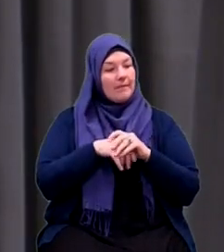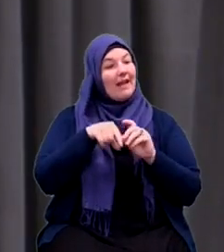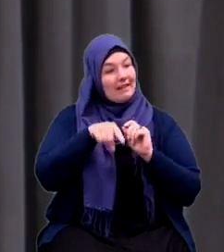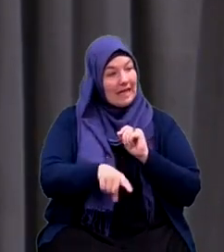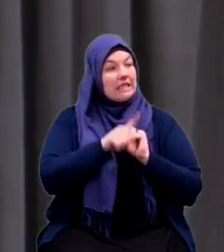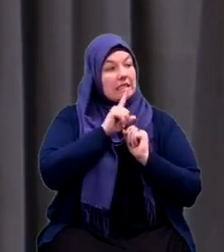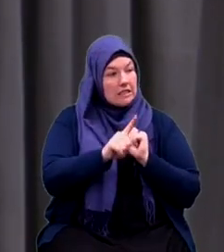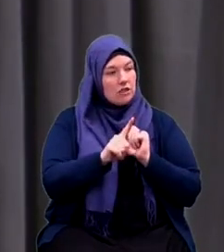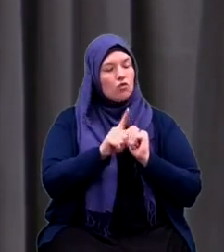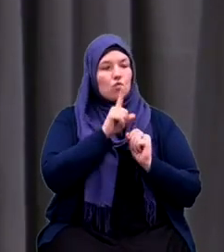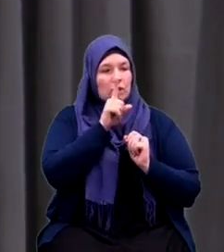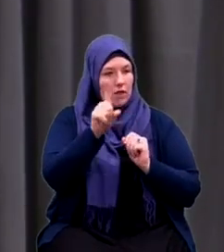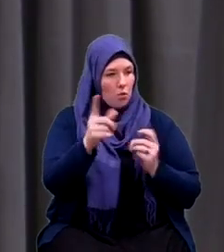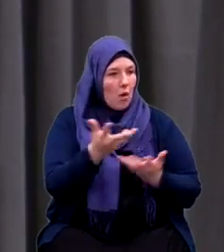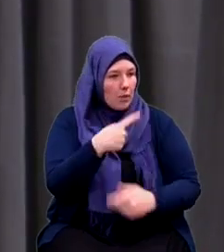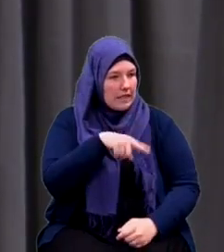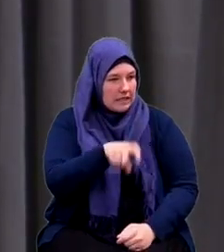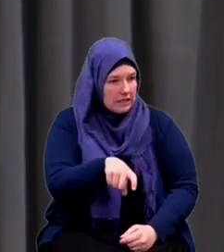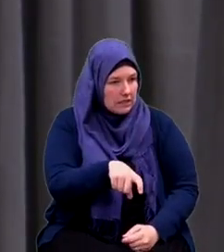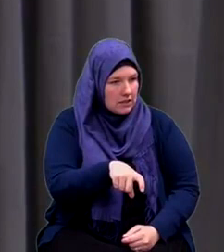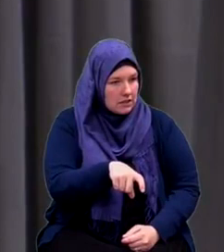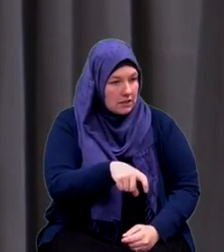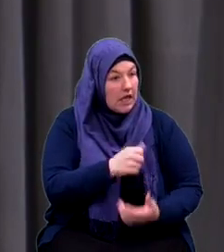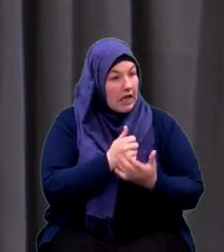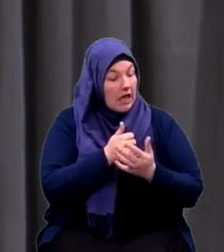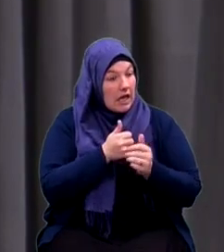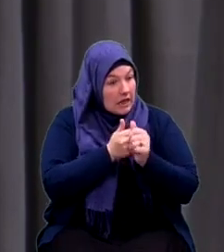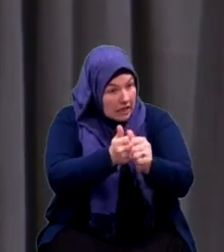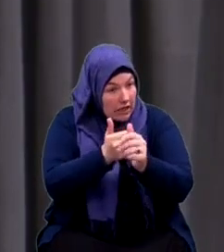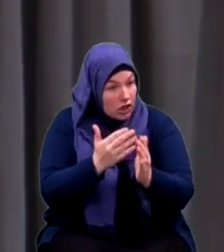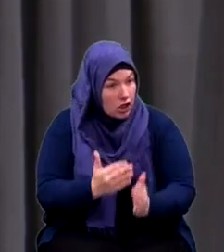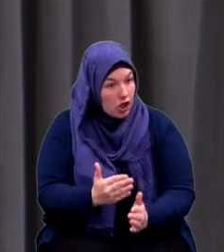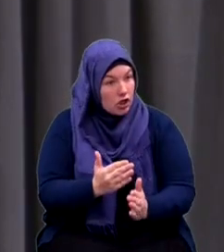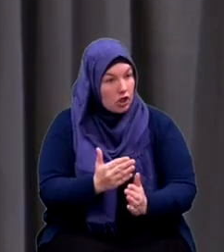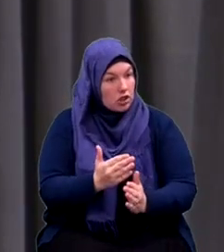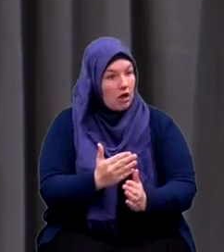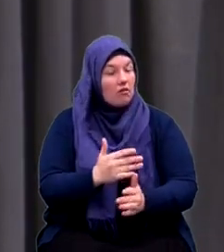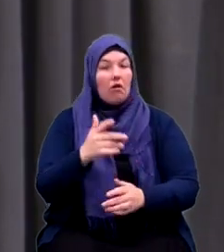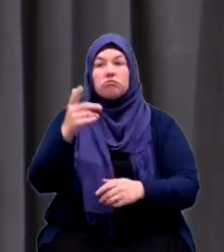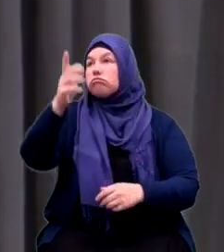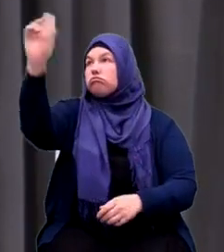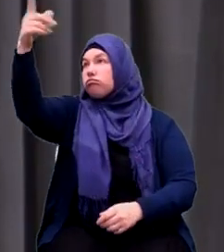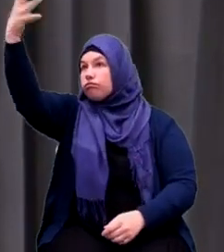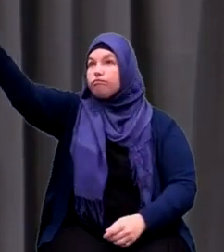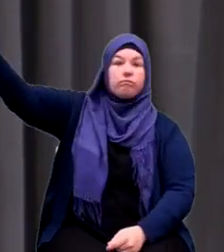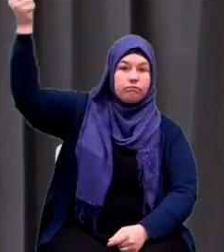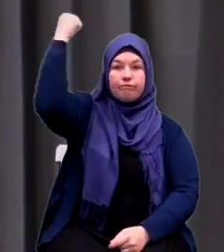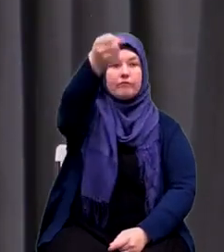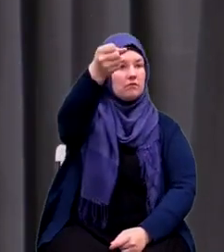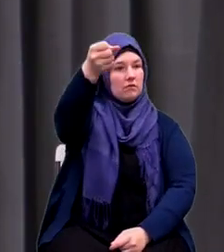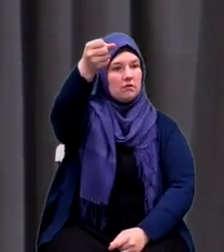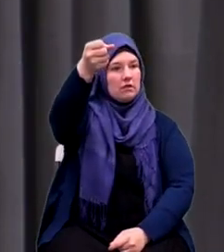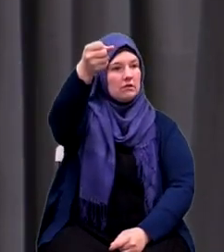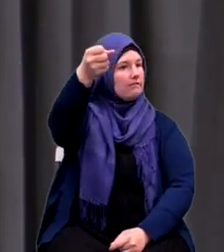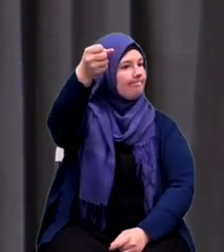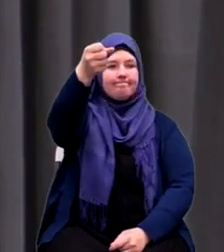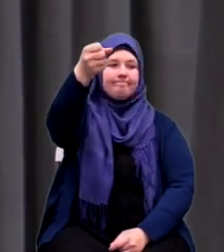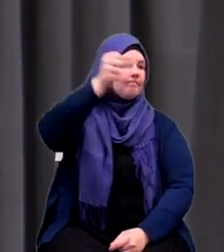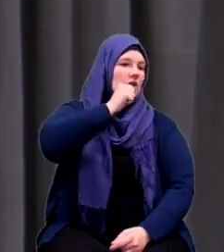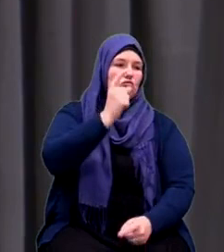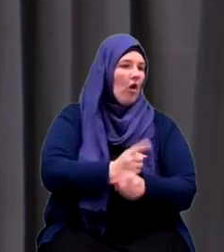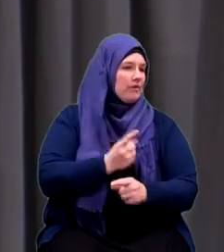This is what we need. Leaders that come by imposition are Islamically